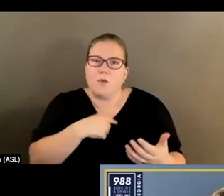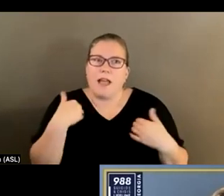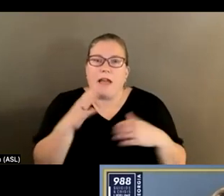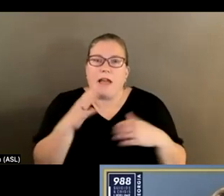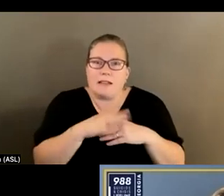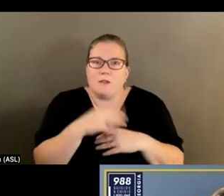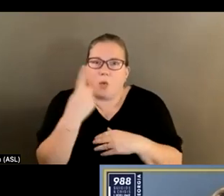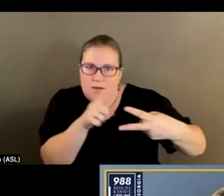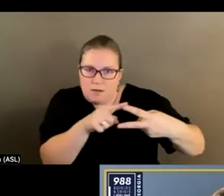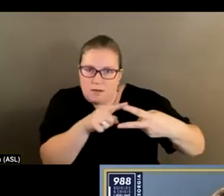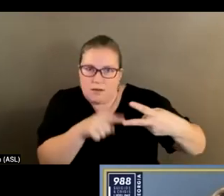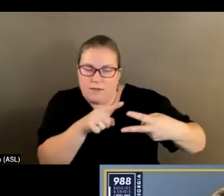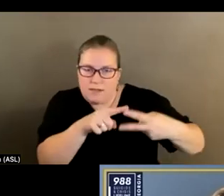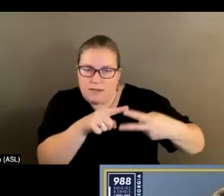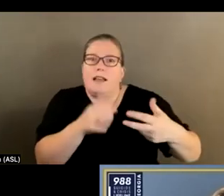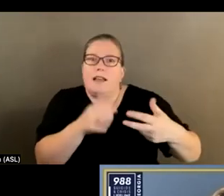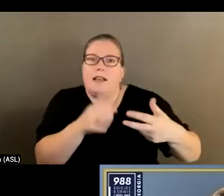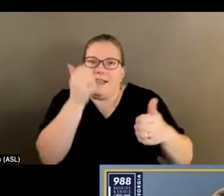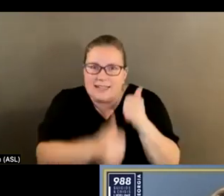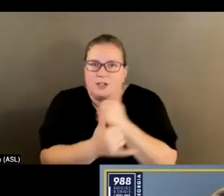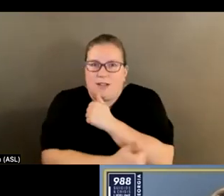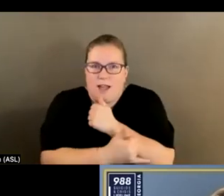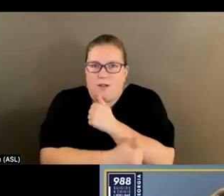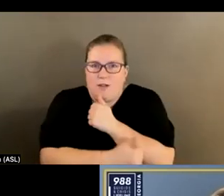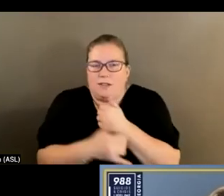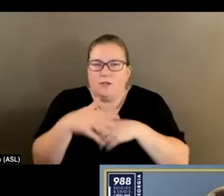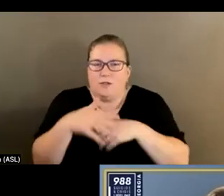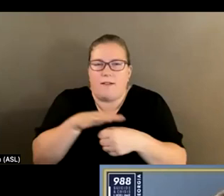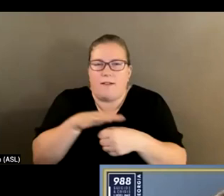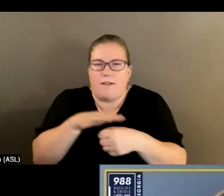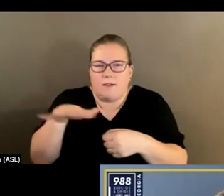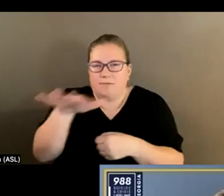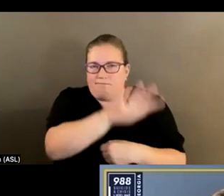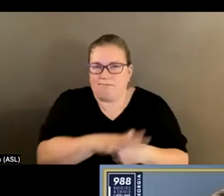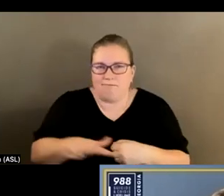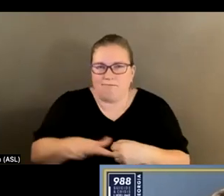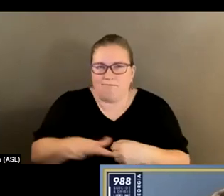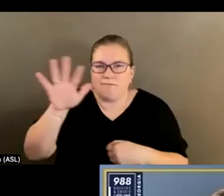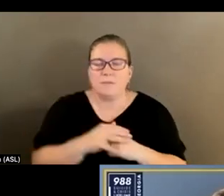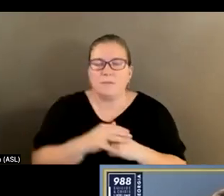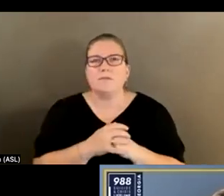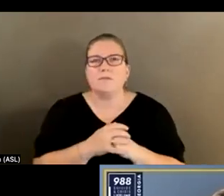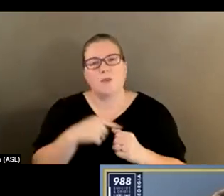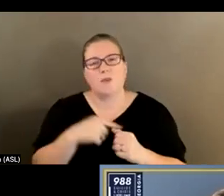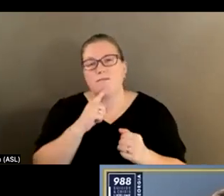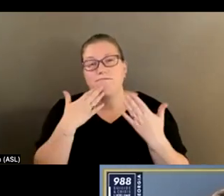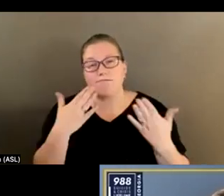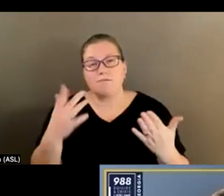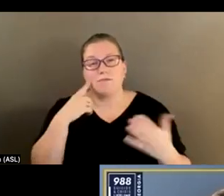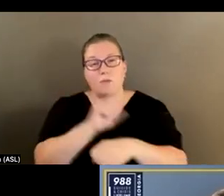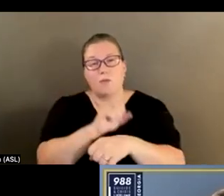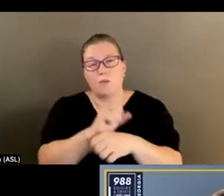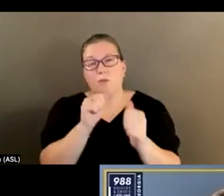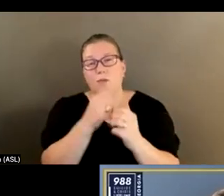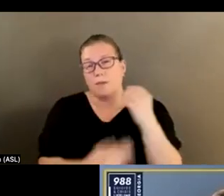vendor per designated geographic area. So we are grateful to work with both of those companies in